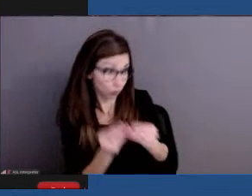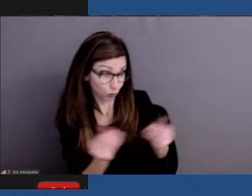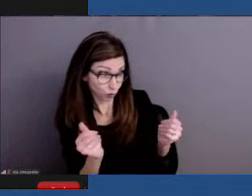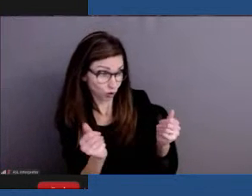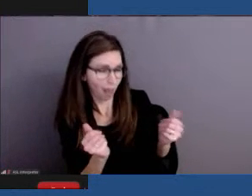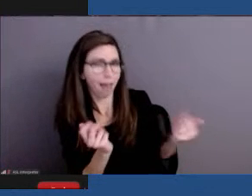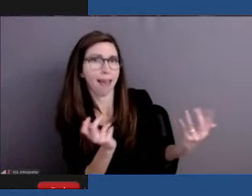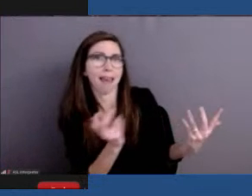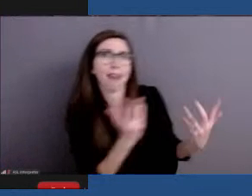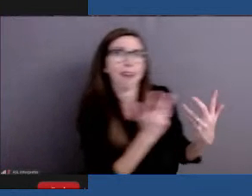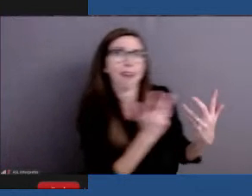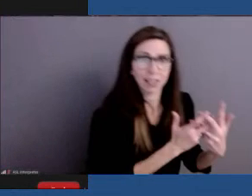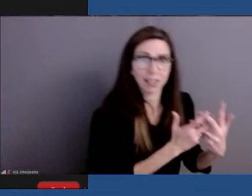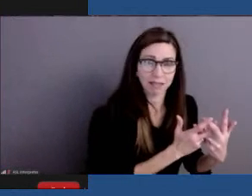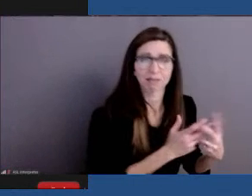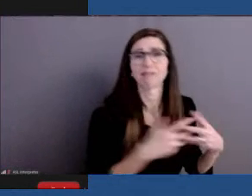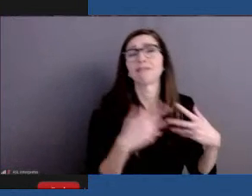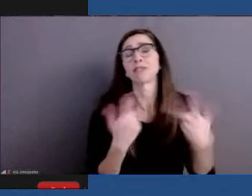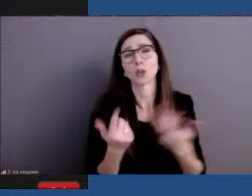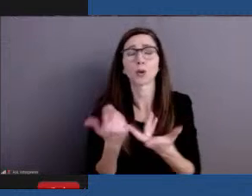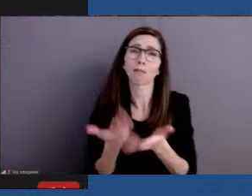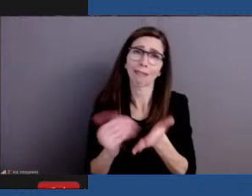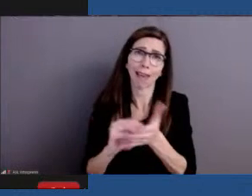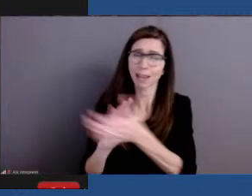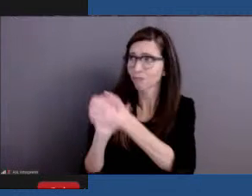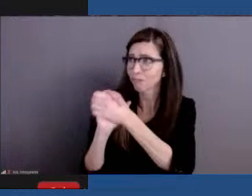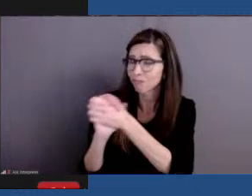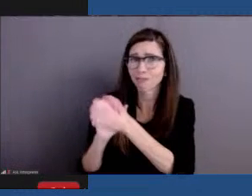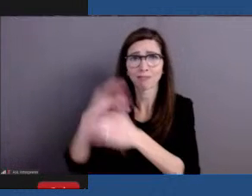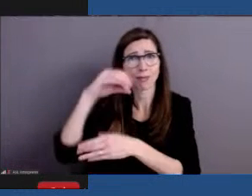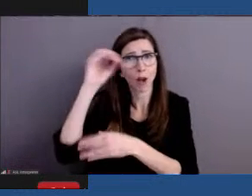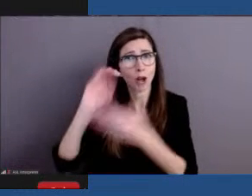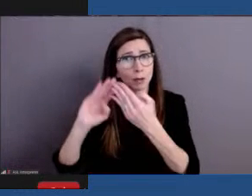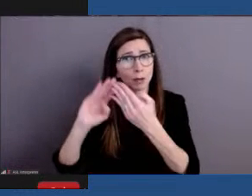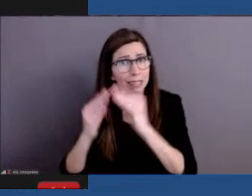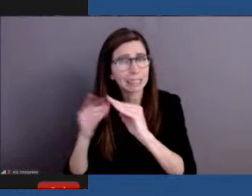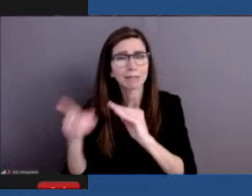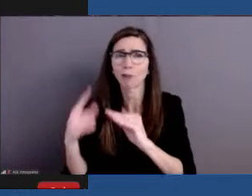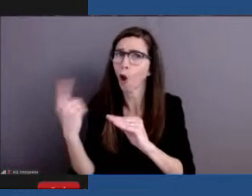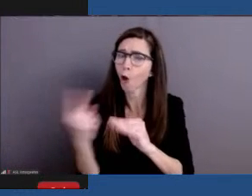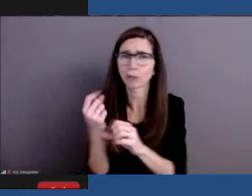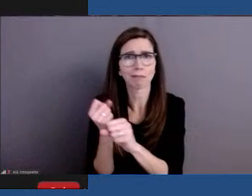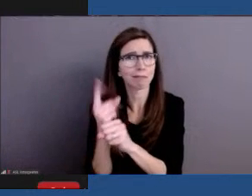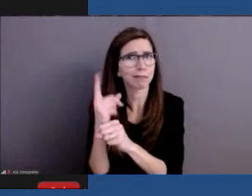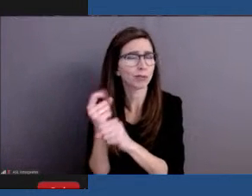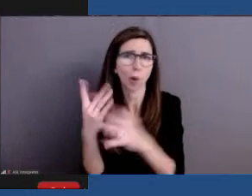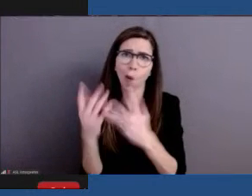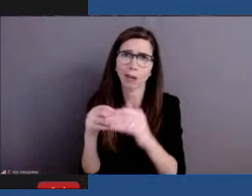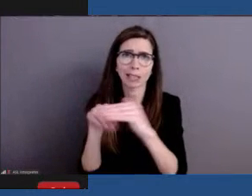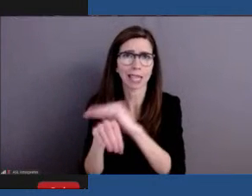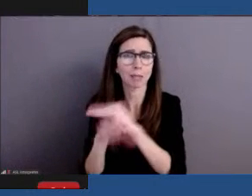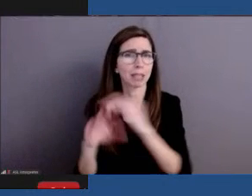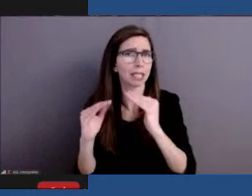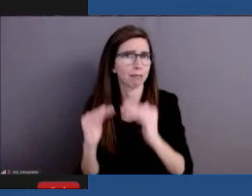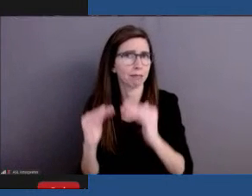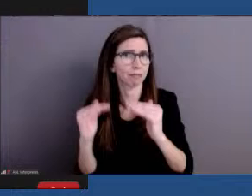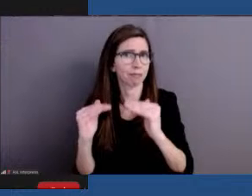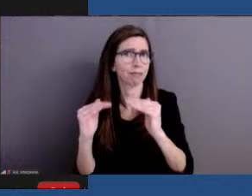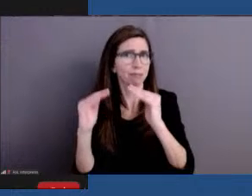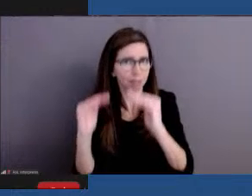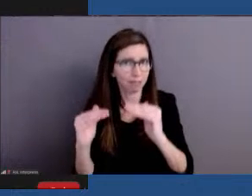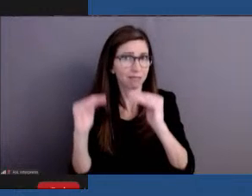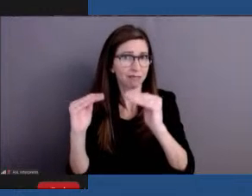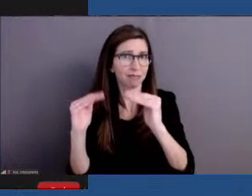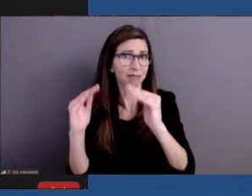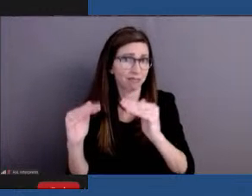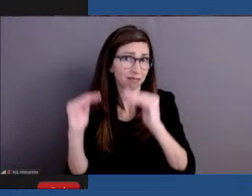taking steps every year to improve accessibility within the city of Ottawa. As an accessibility consultant who works